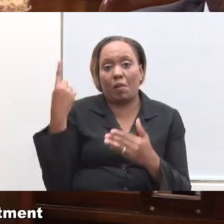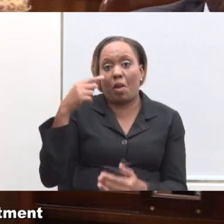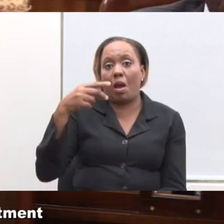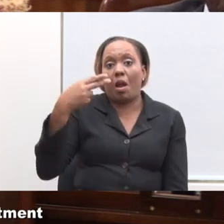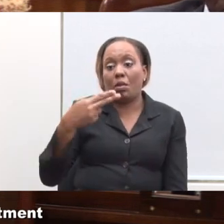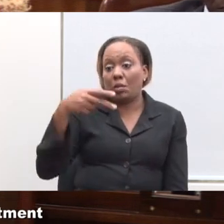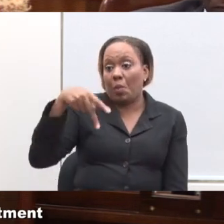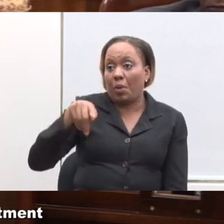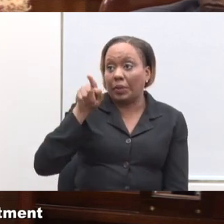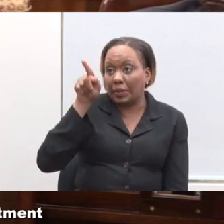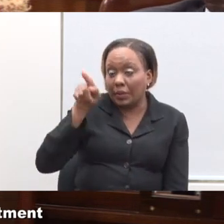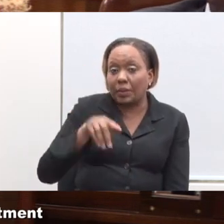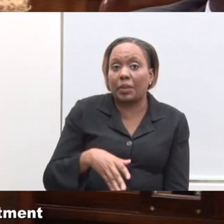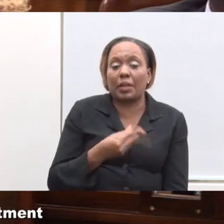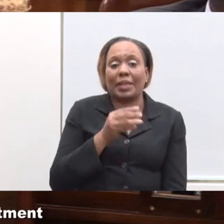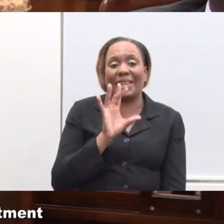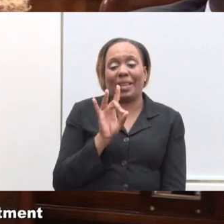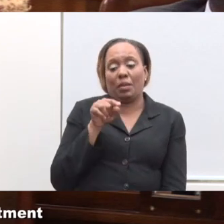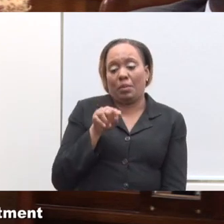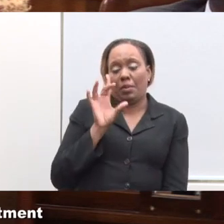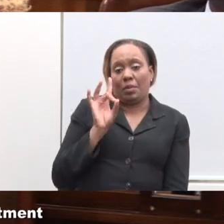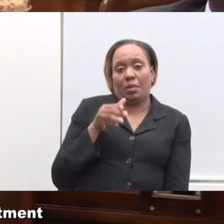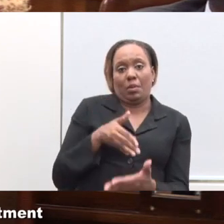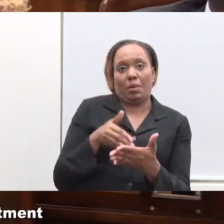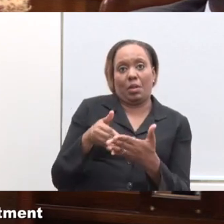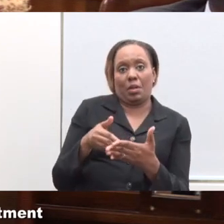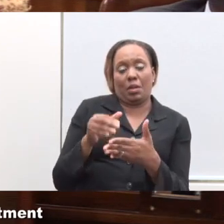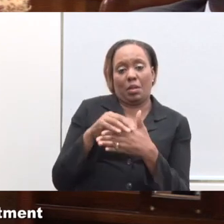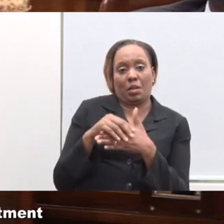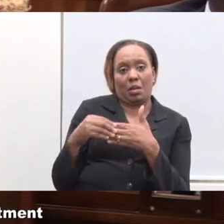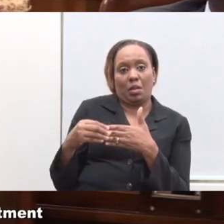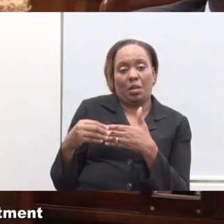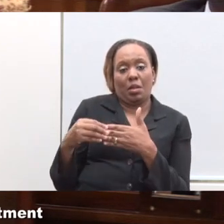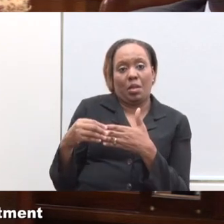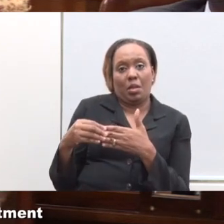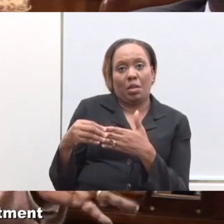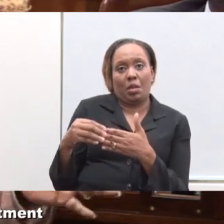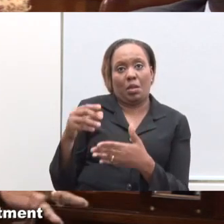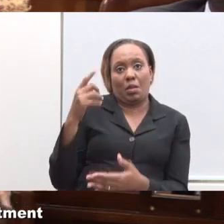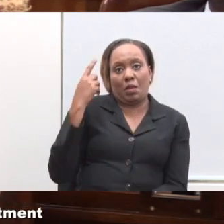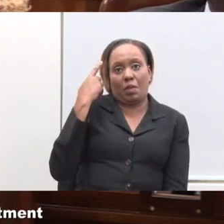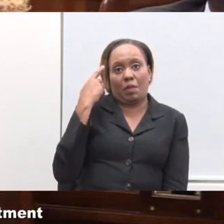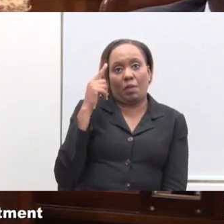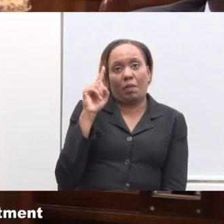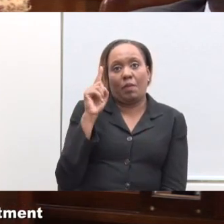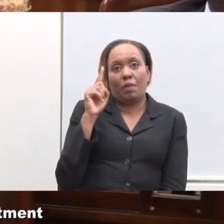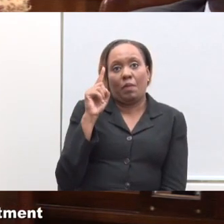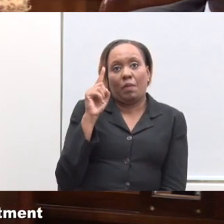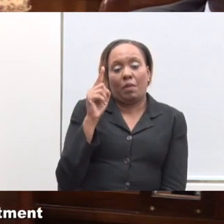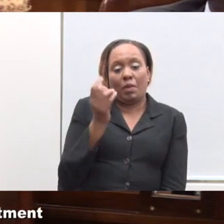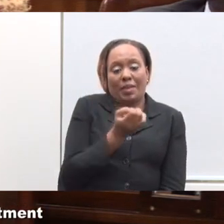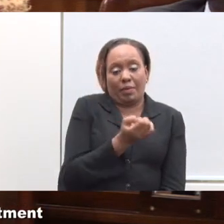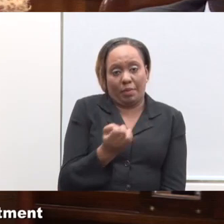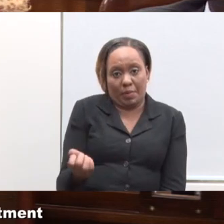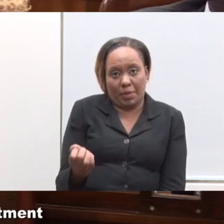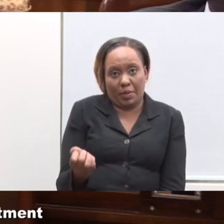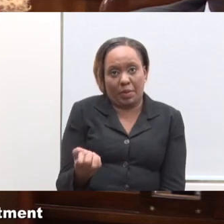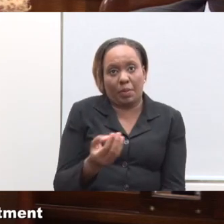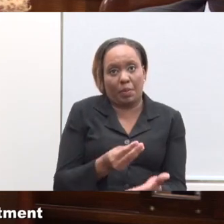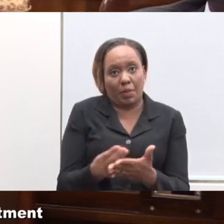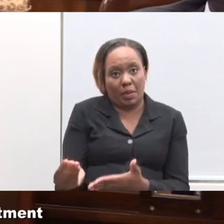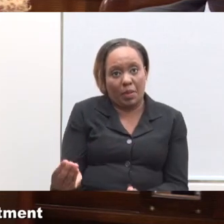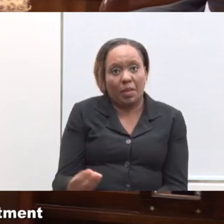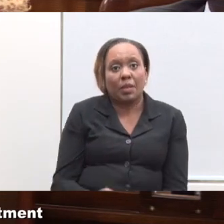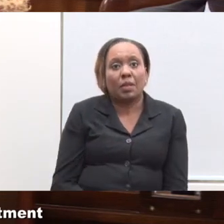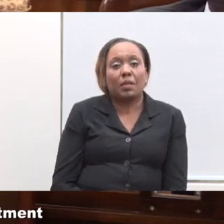and the $8.8 million with respect to the supplementary voted for equipment and supplies in